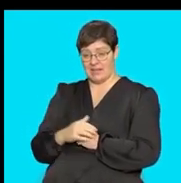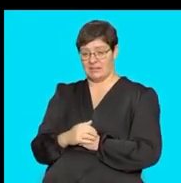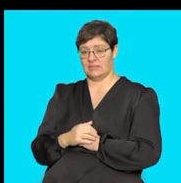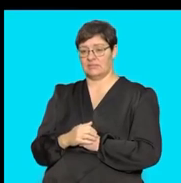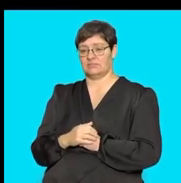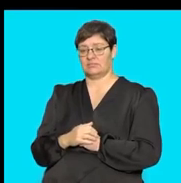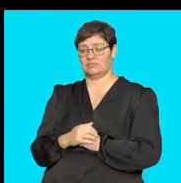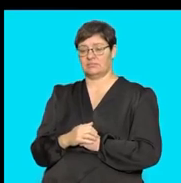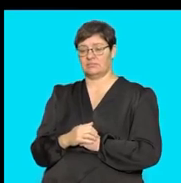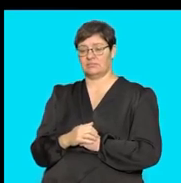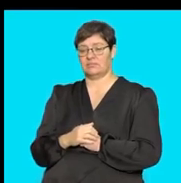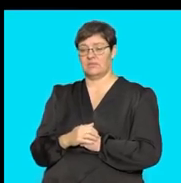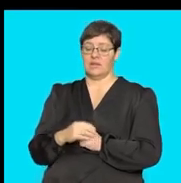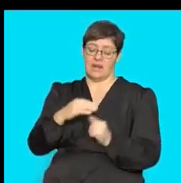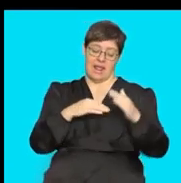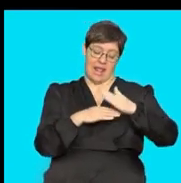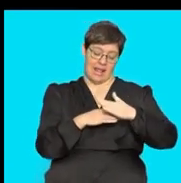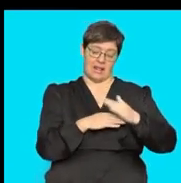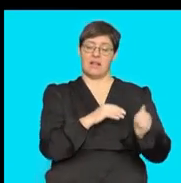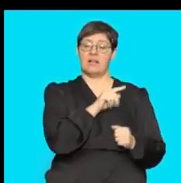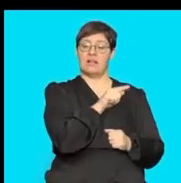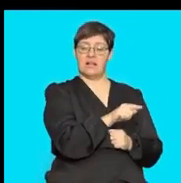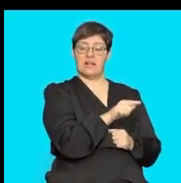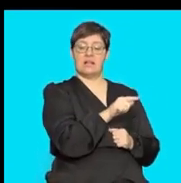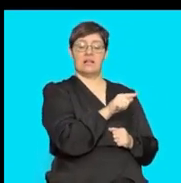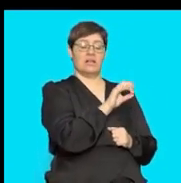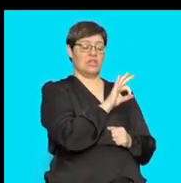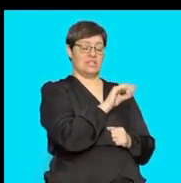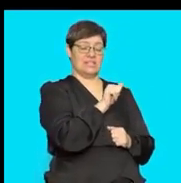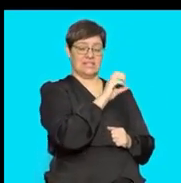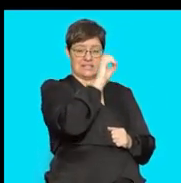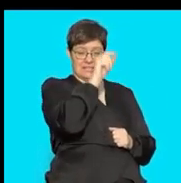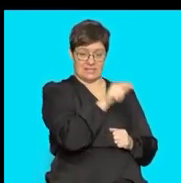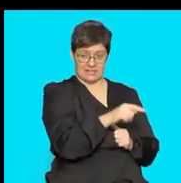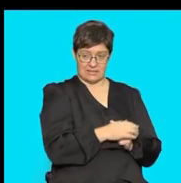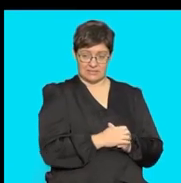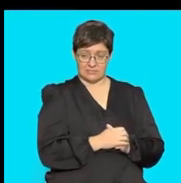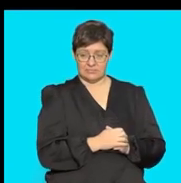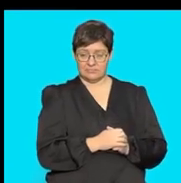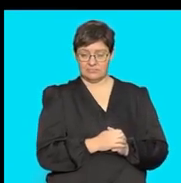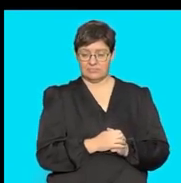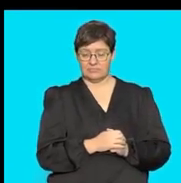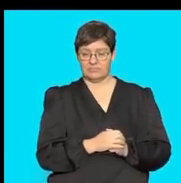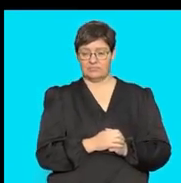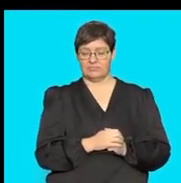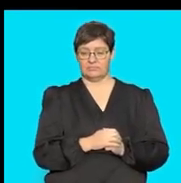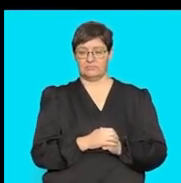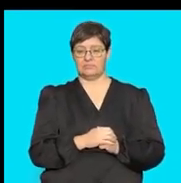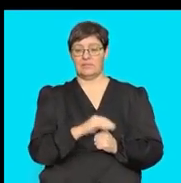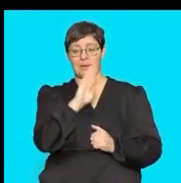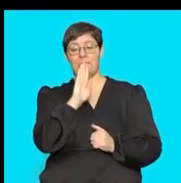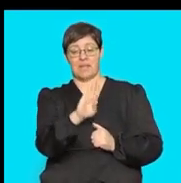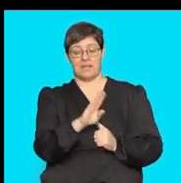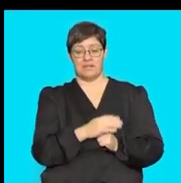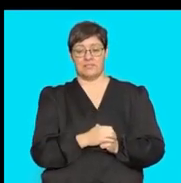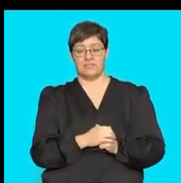to BC. So BC is 44 units, or in other words, little a is 44 units. And they've given us